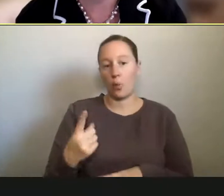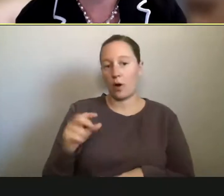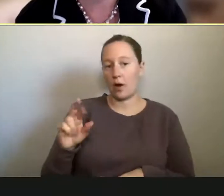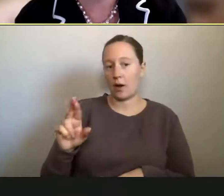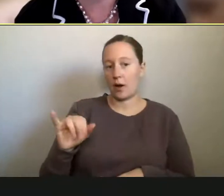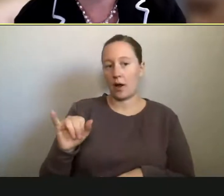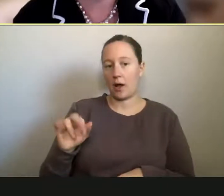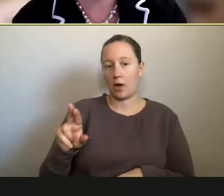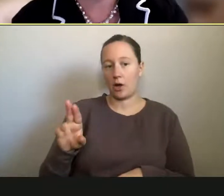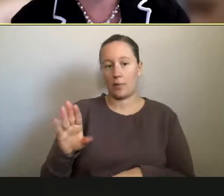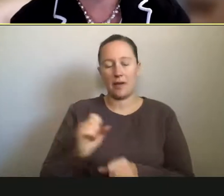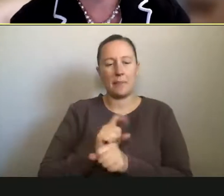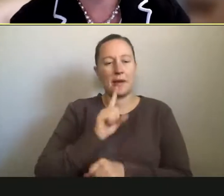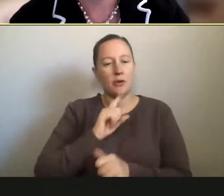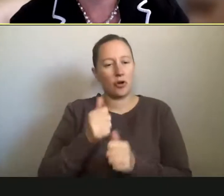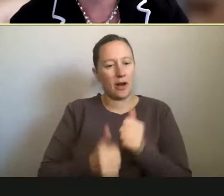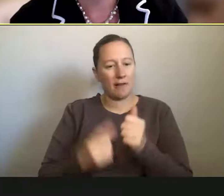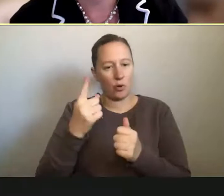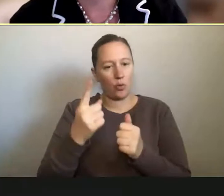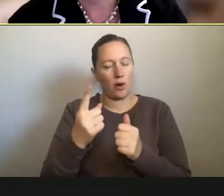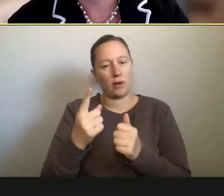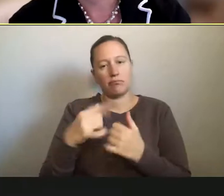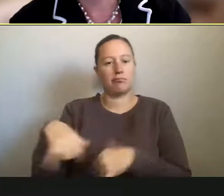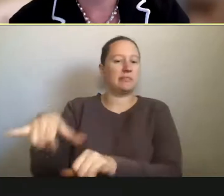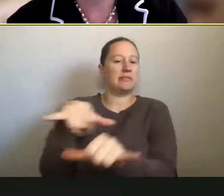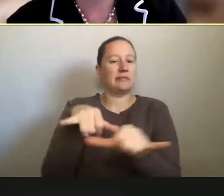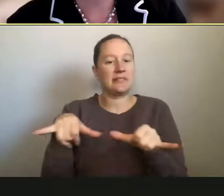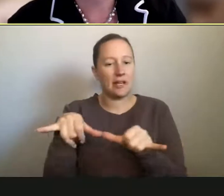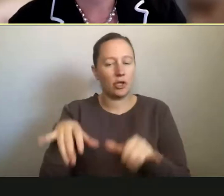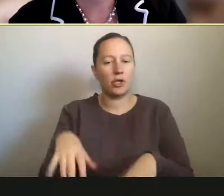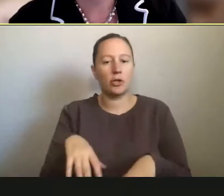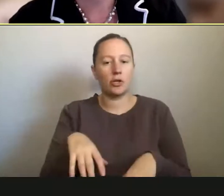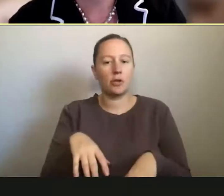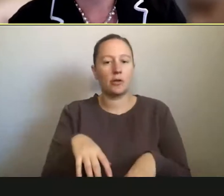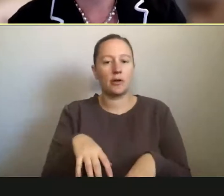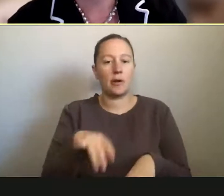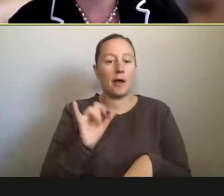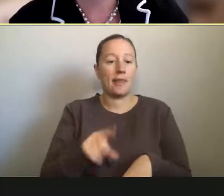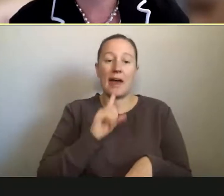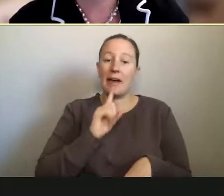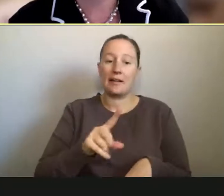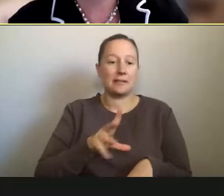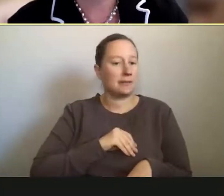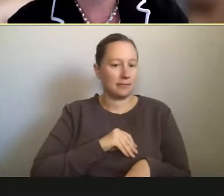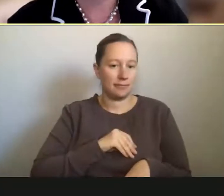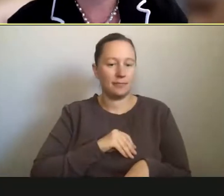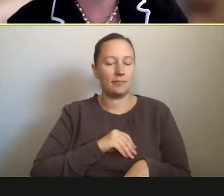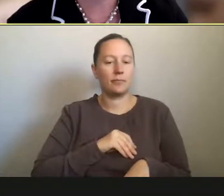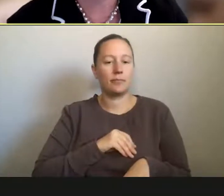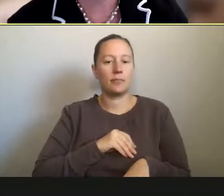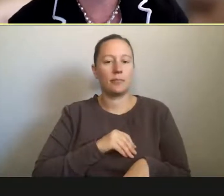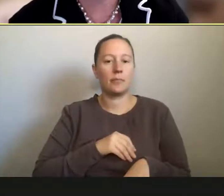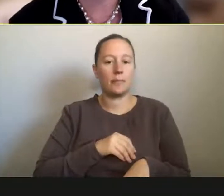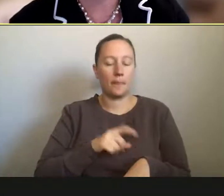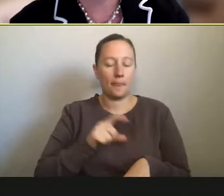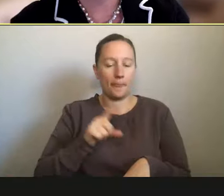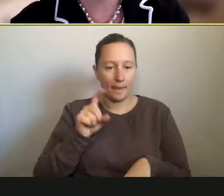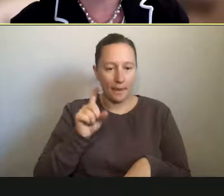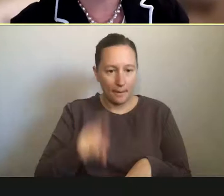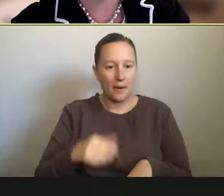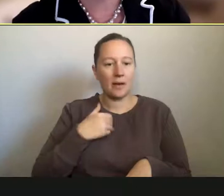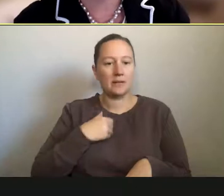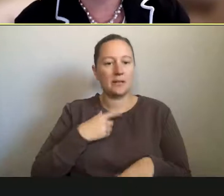make sure that everybody's doing things the same, that would be acceptable. That you would need to have a reliance